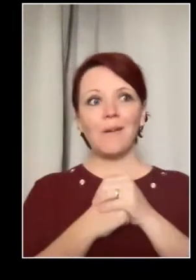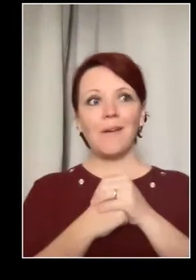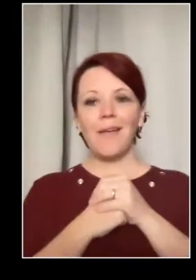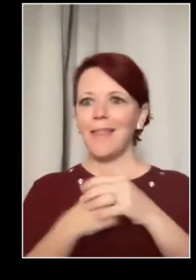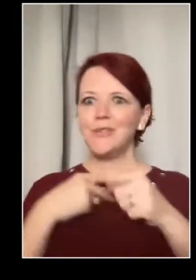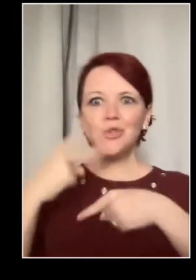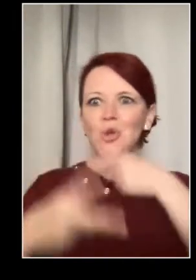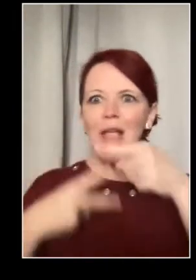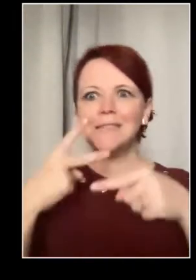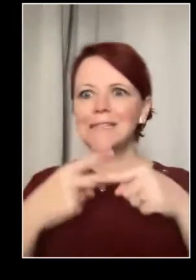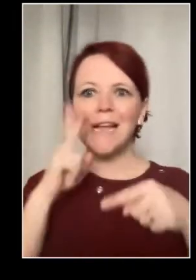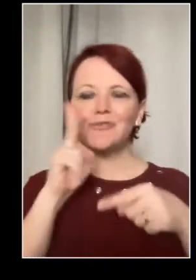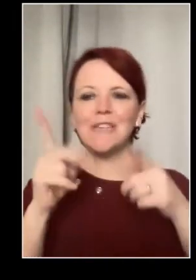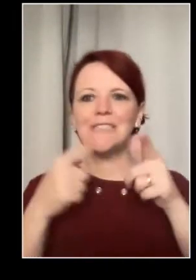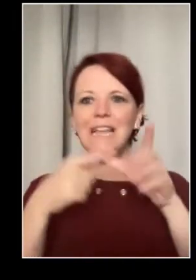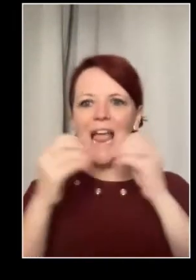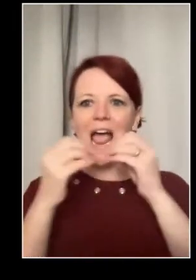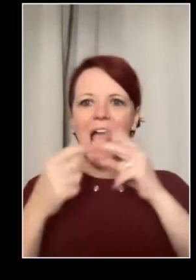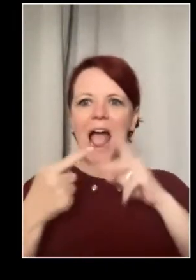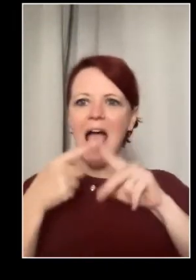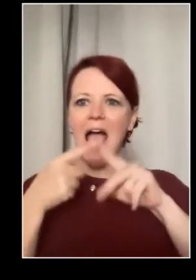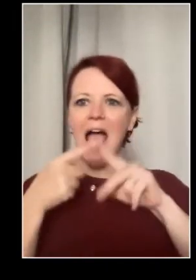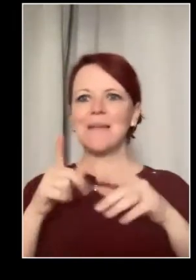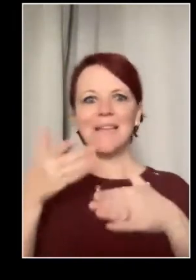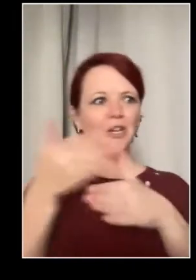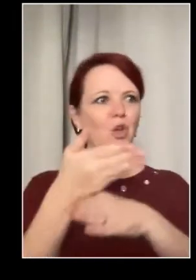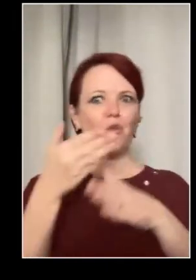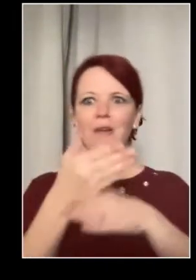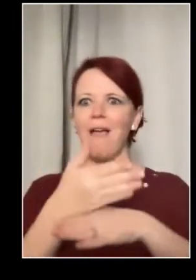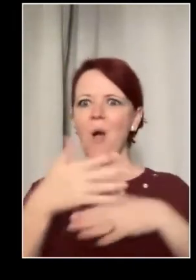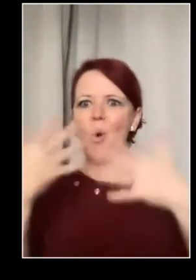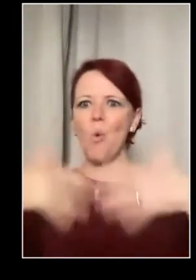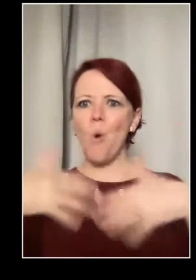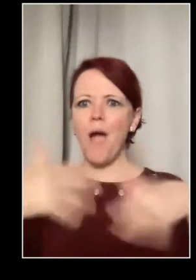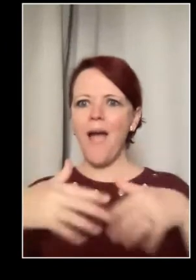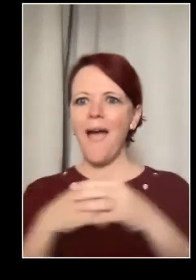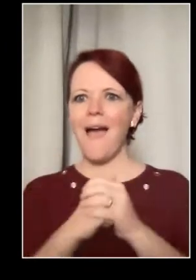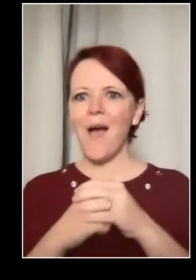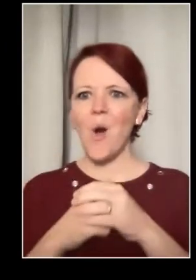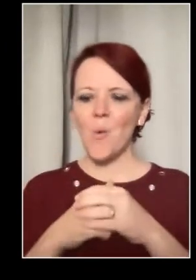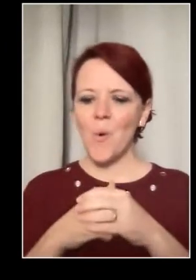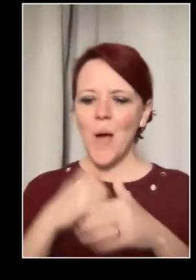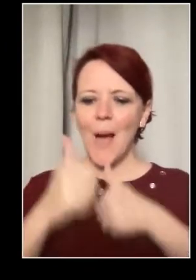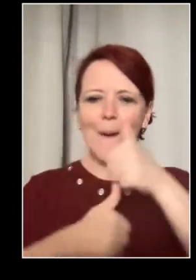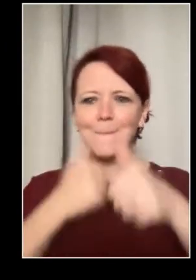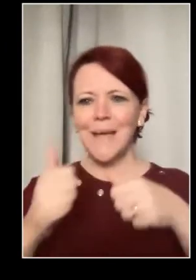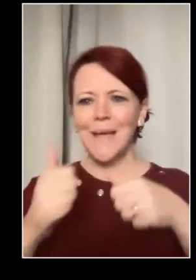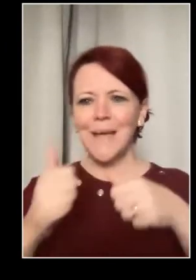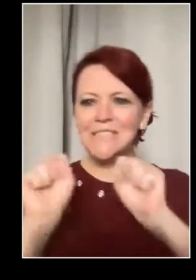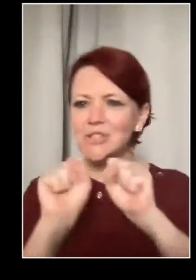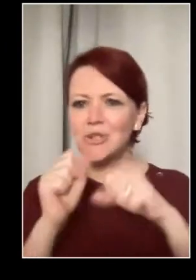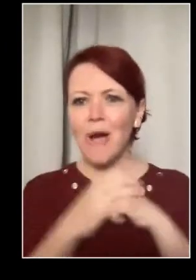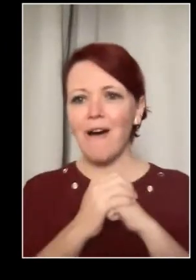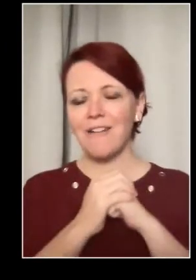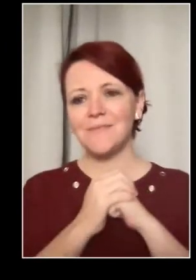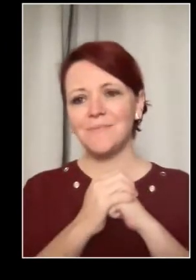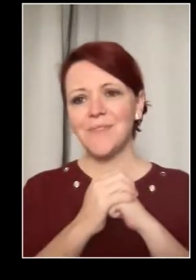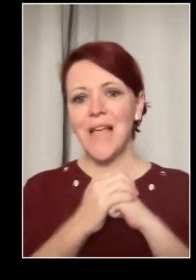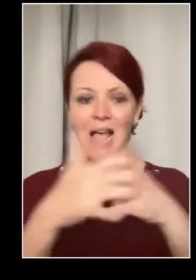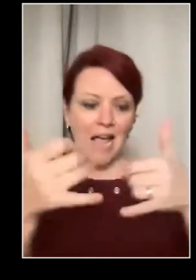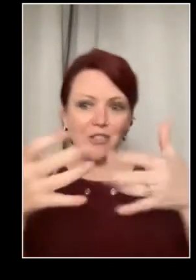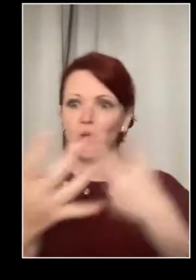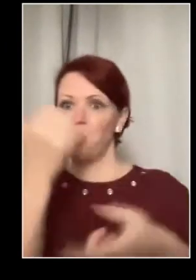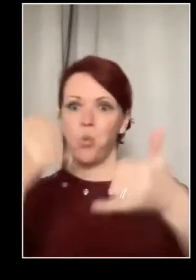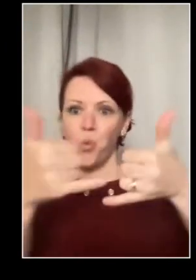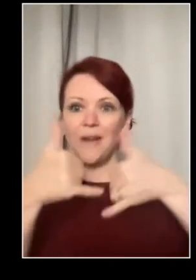come through, have incredible careers or incredible starts to their careers, to go on and win awards is just the most